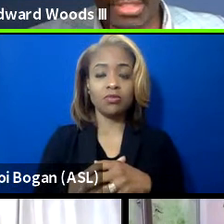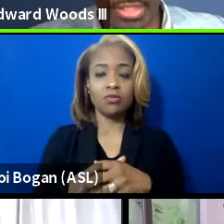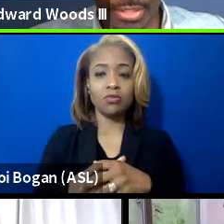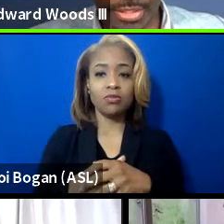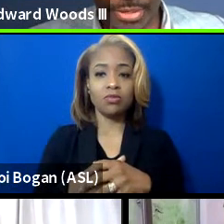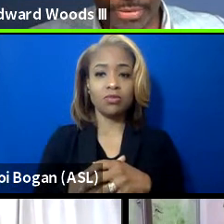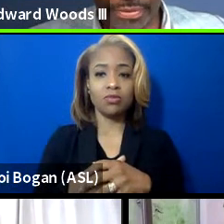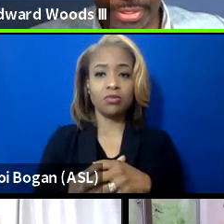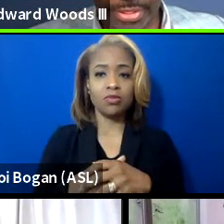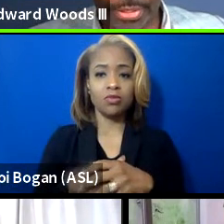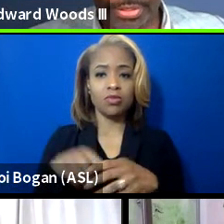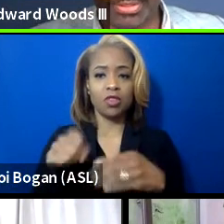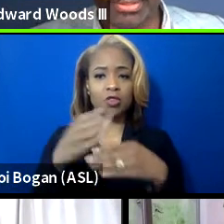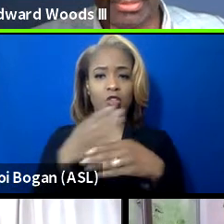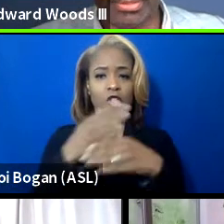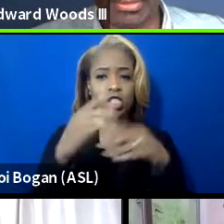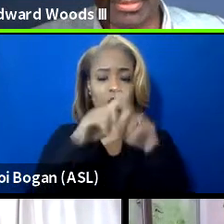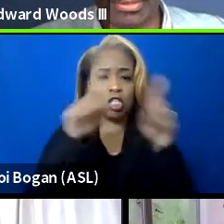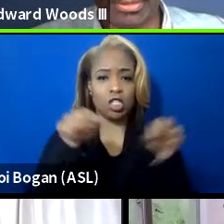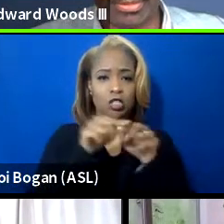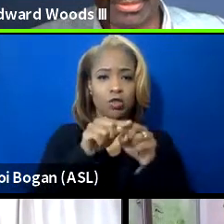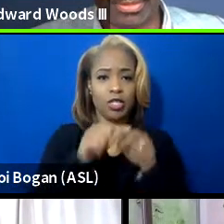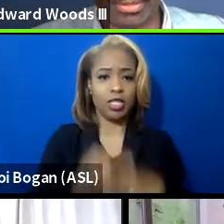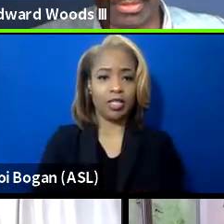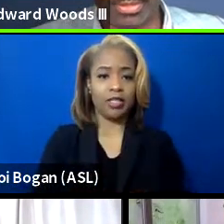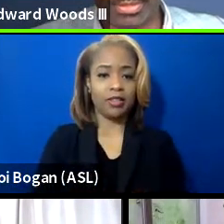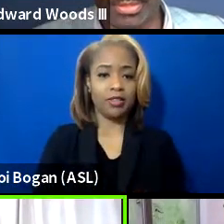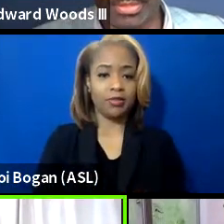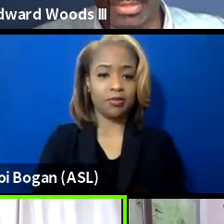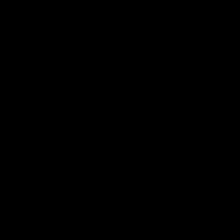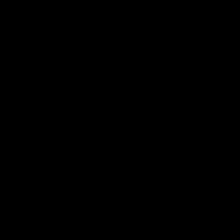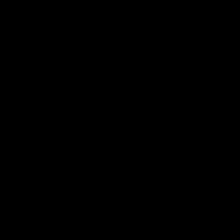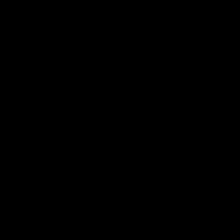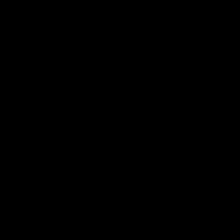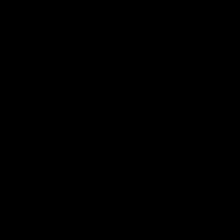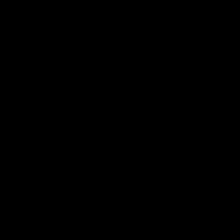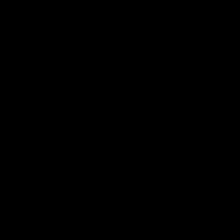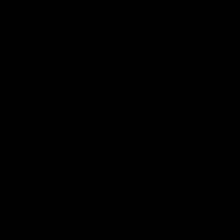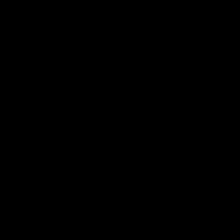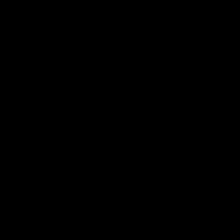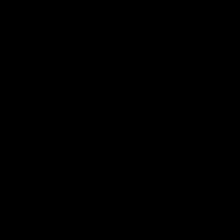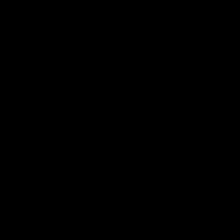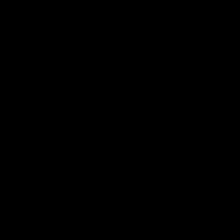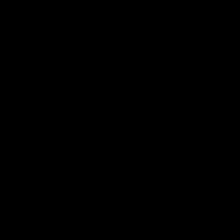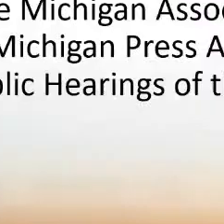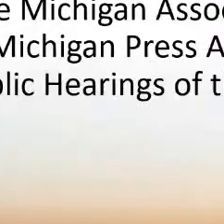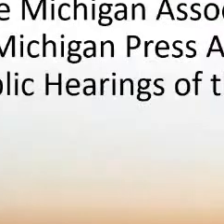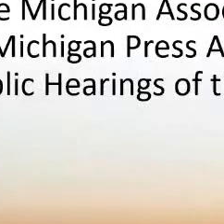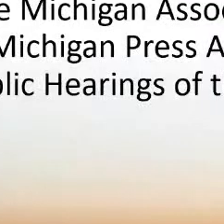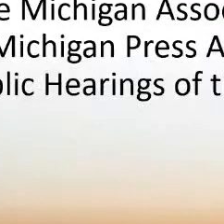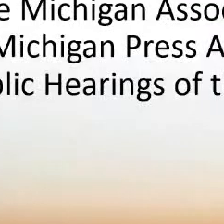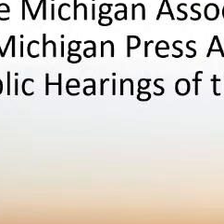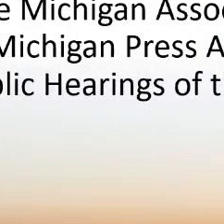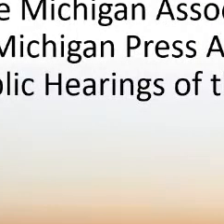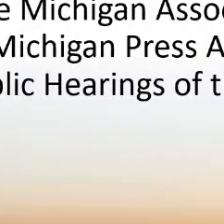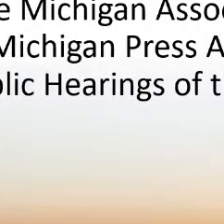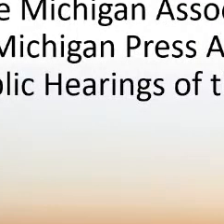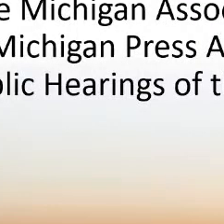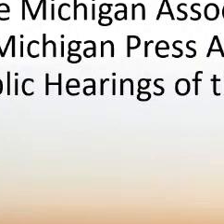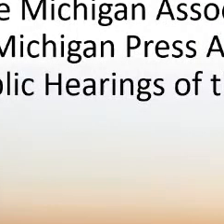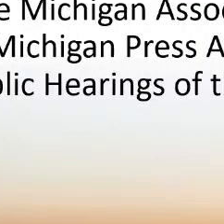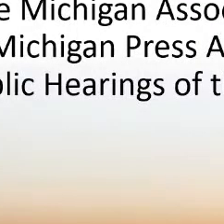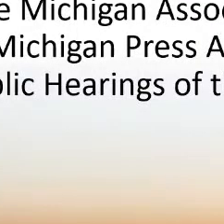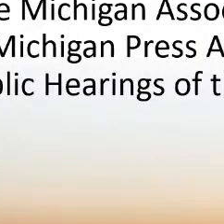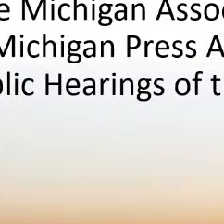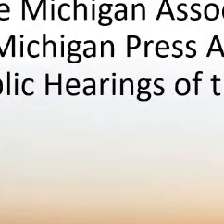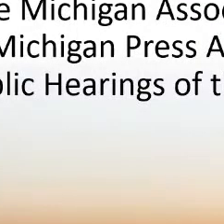hold on, I need to share the screen first. Last information, I have about 3 more informations that we need from